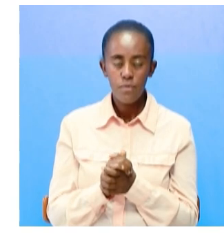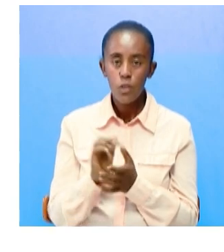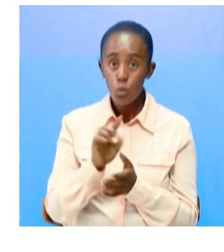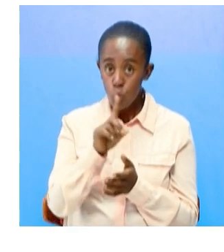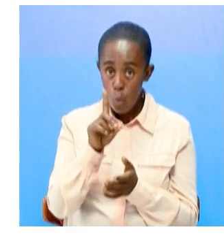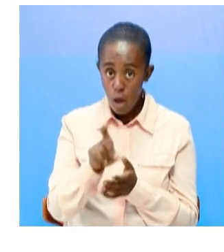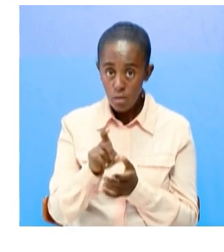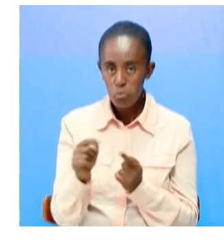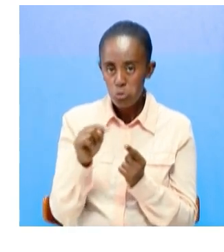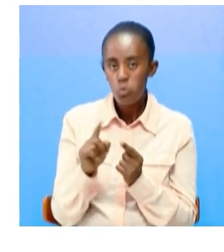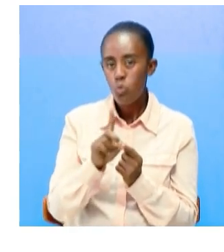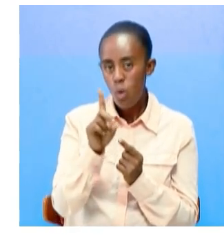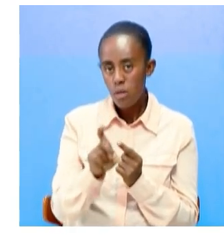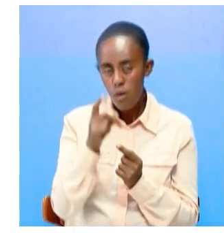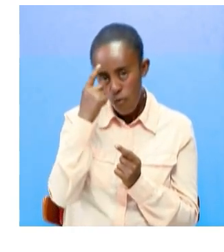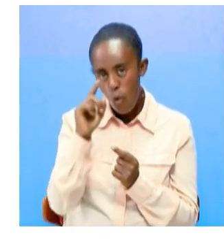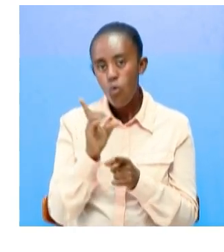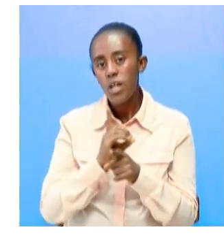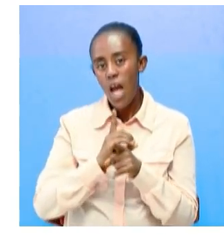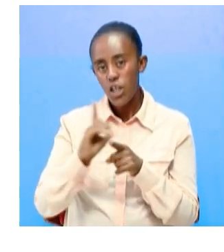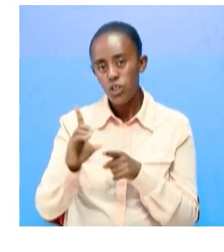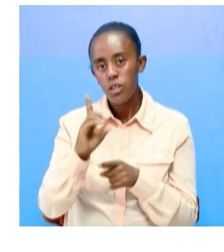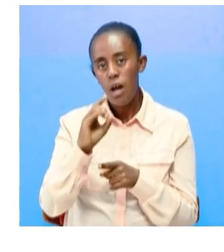ask for direction.